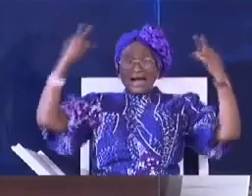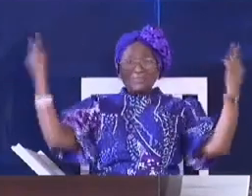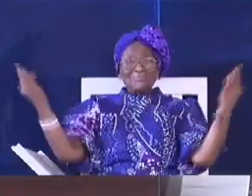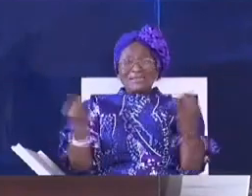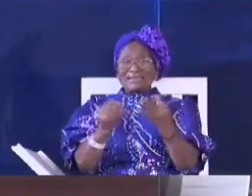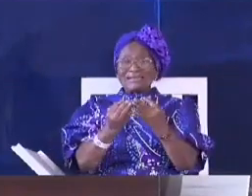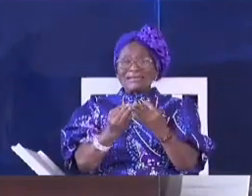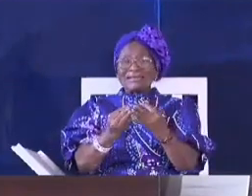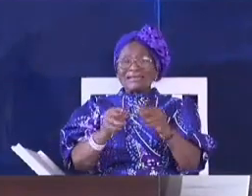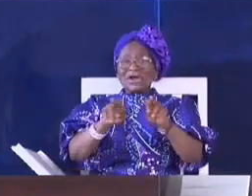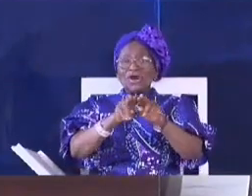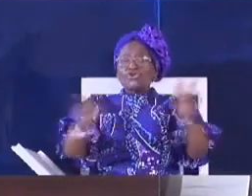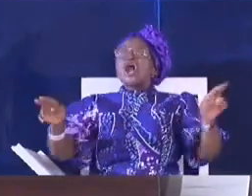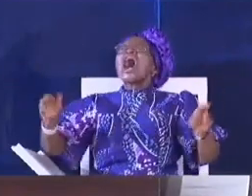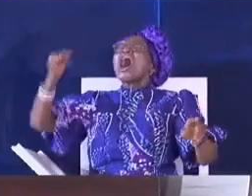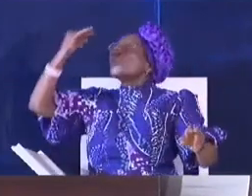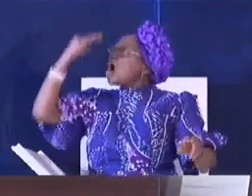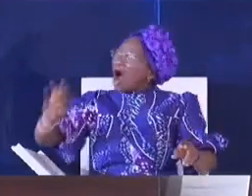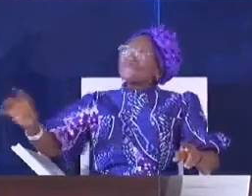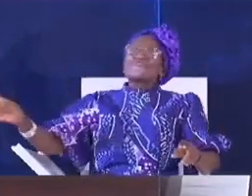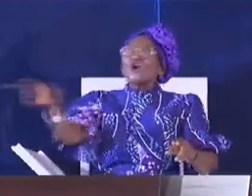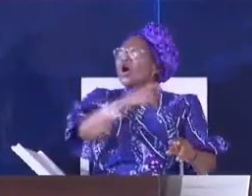none of you will go to hell.